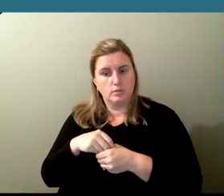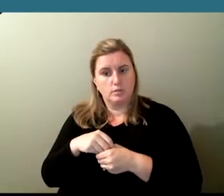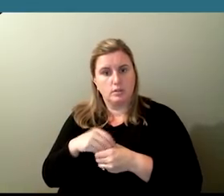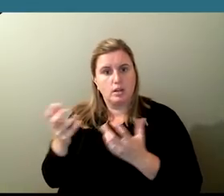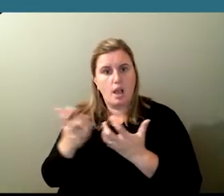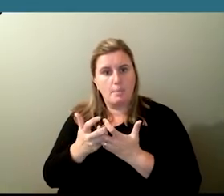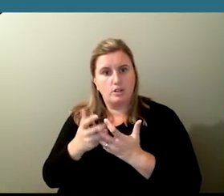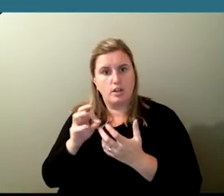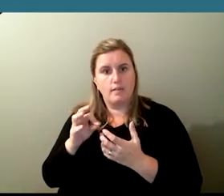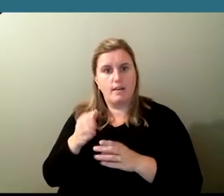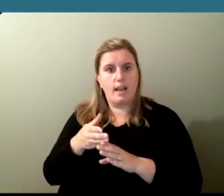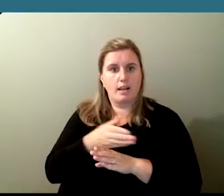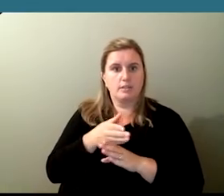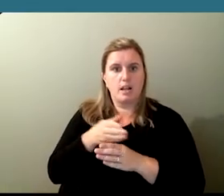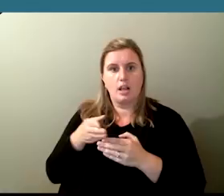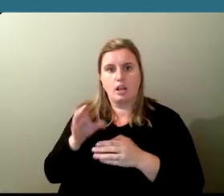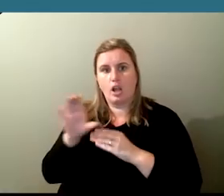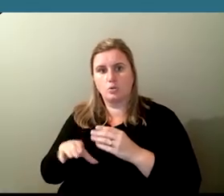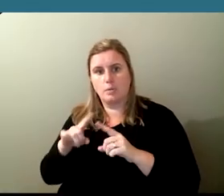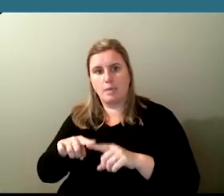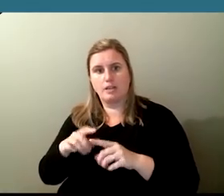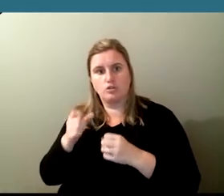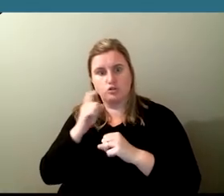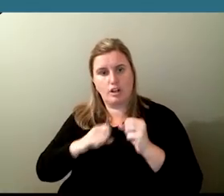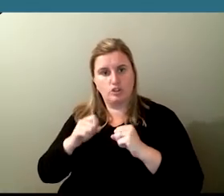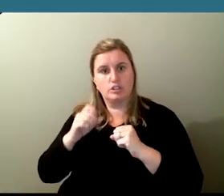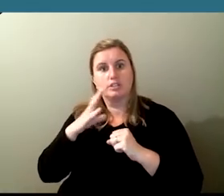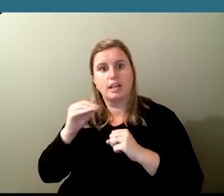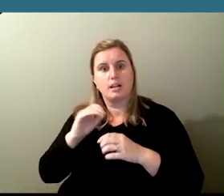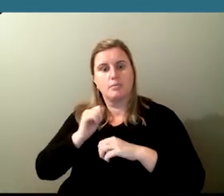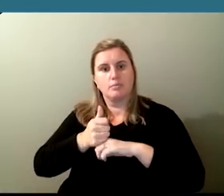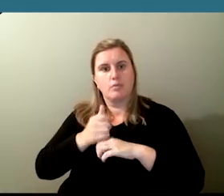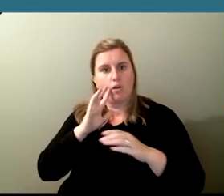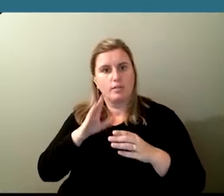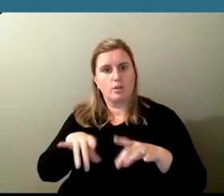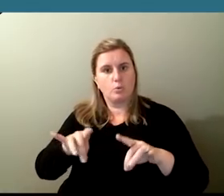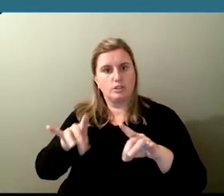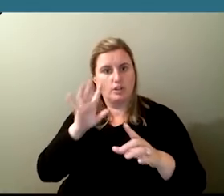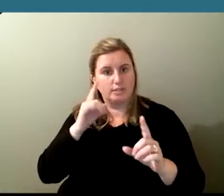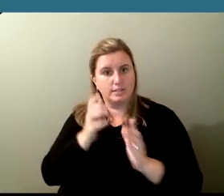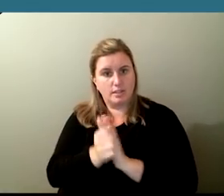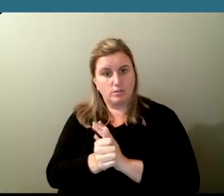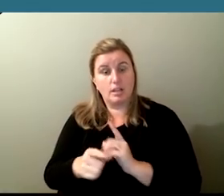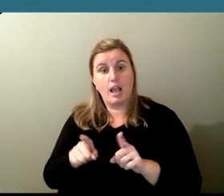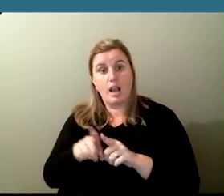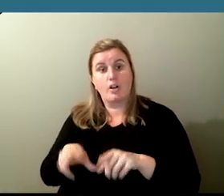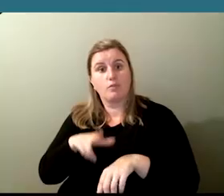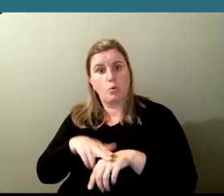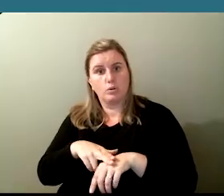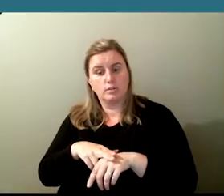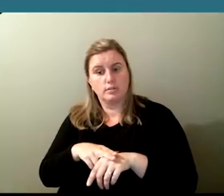of antecedent and consequence-based strategies that focus on the acquisition of skills. And of course,